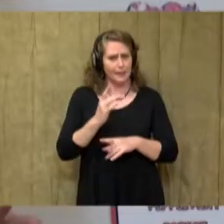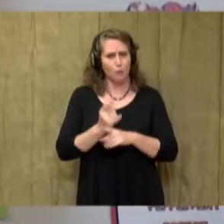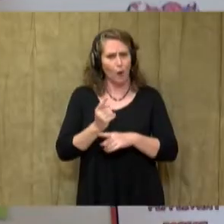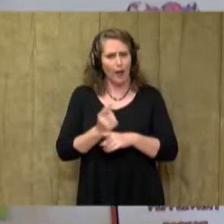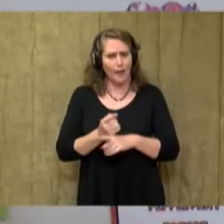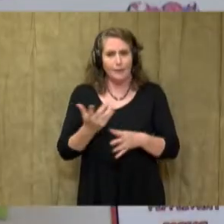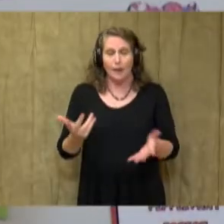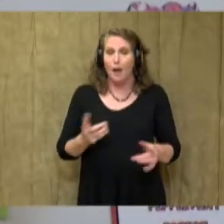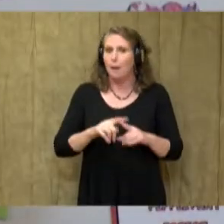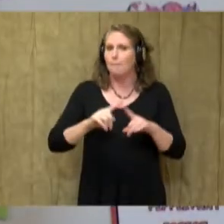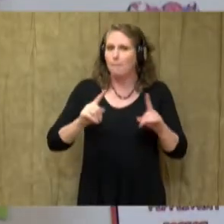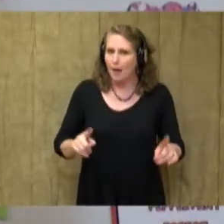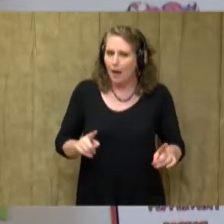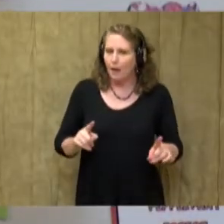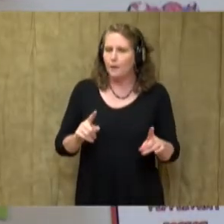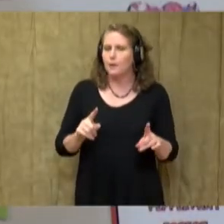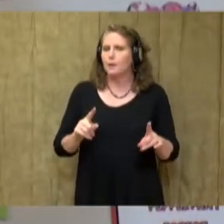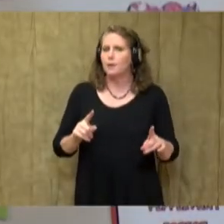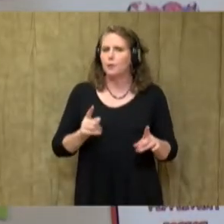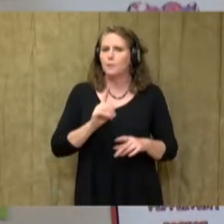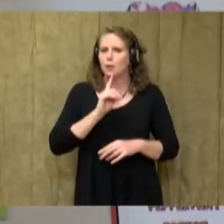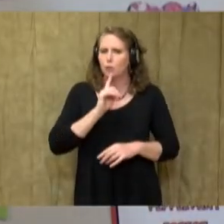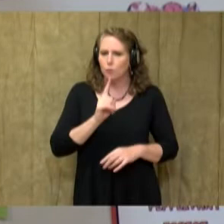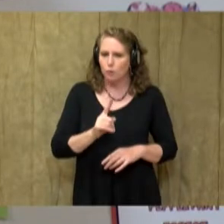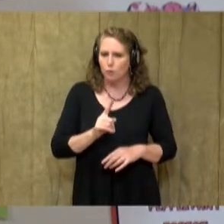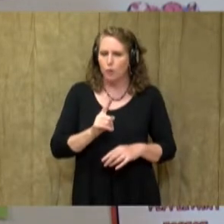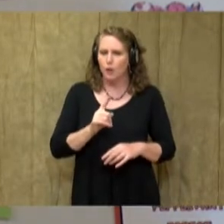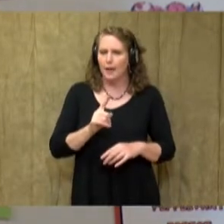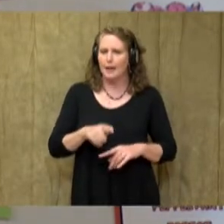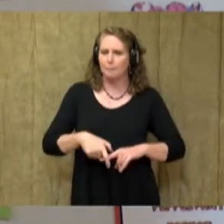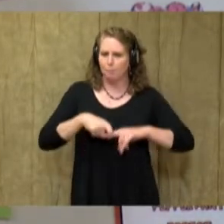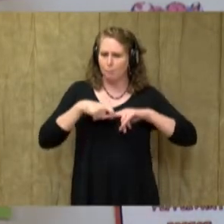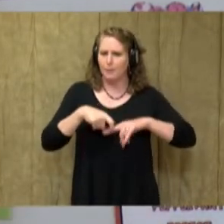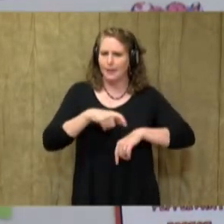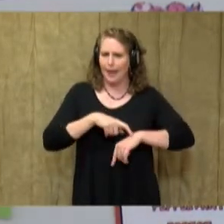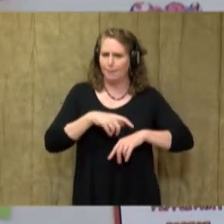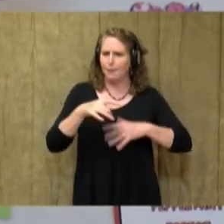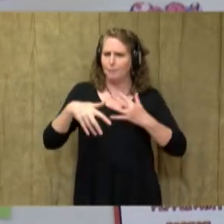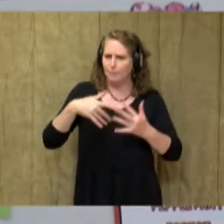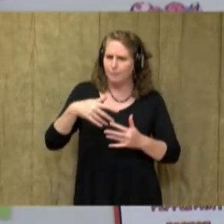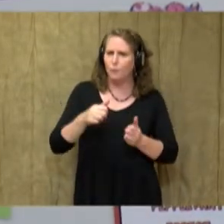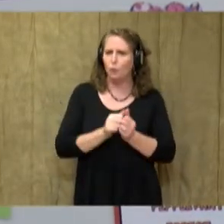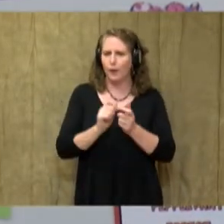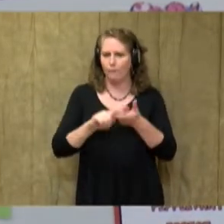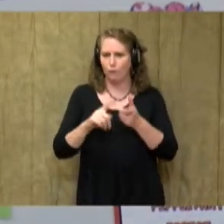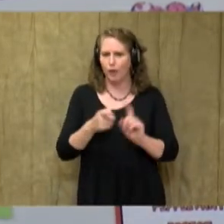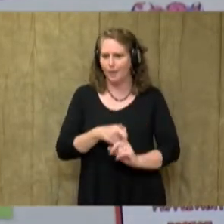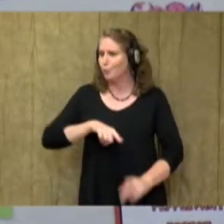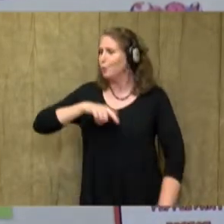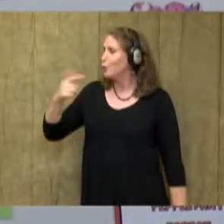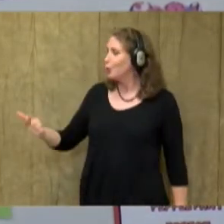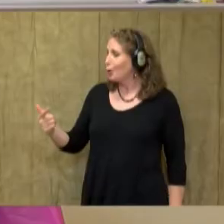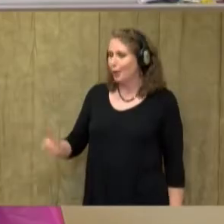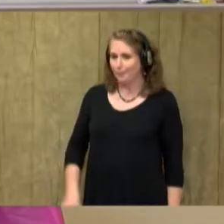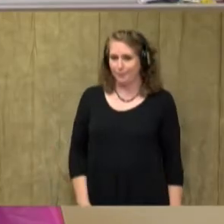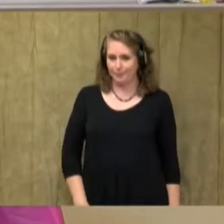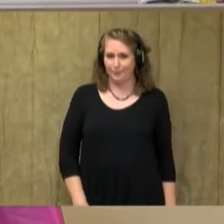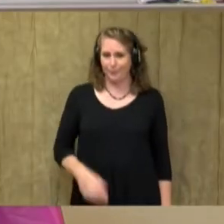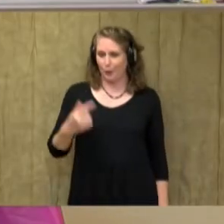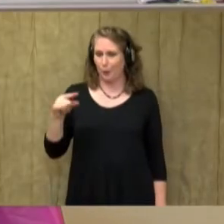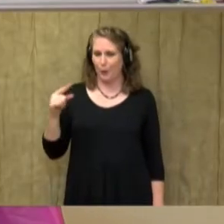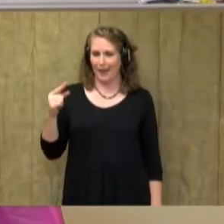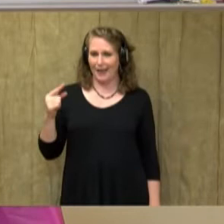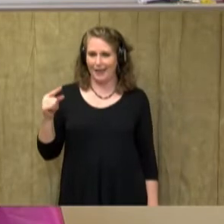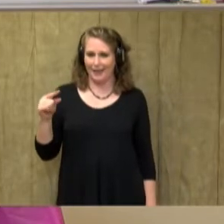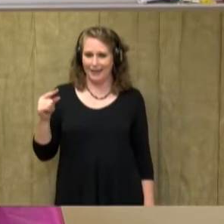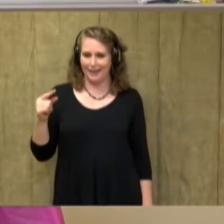Yeah, okay. But we have to make sure we make time for our friends, right? All right, your turn. Am I green? Yep, you're